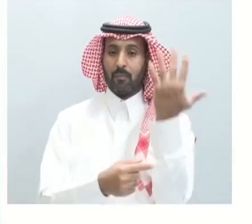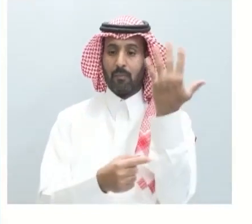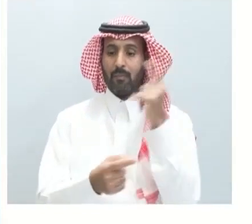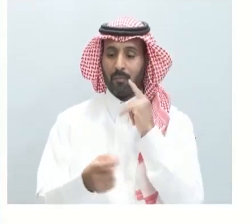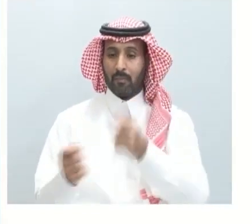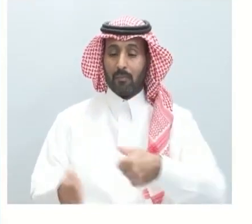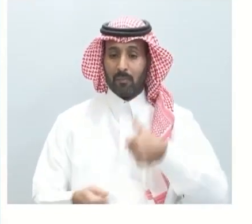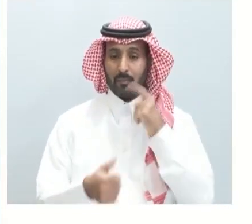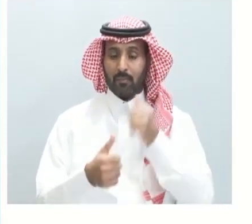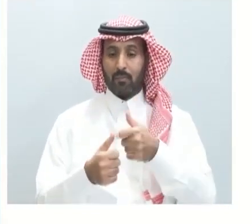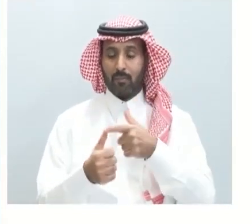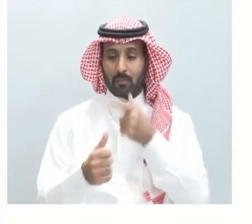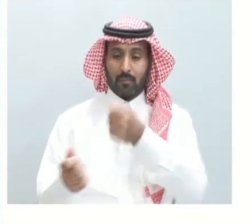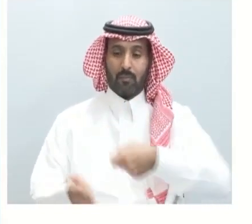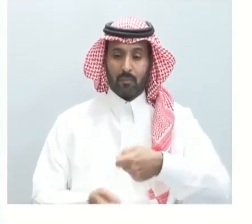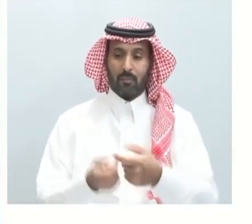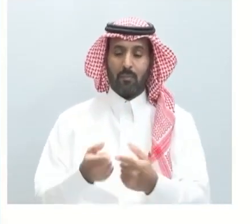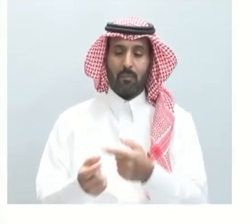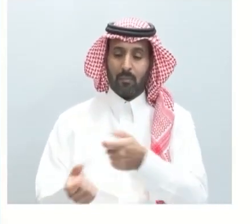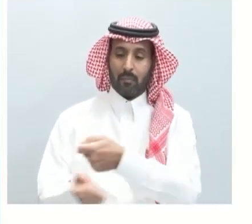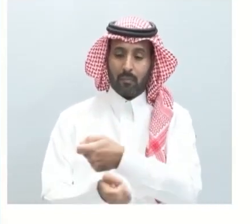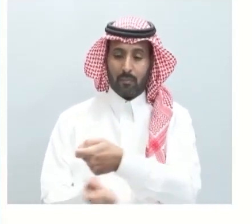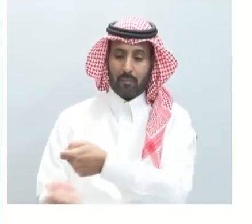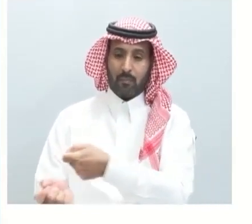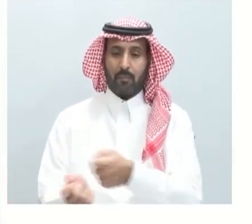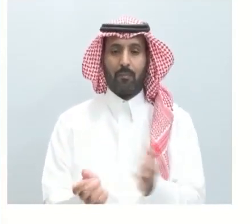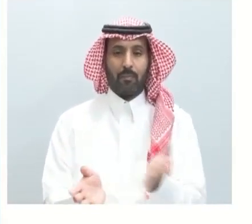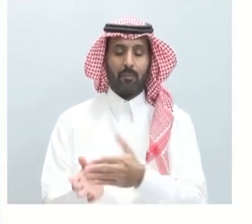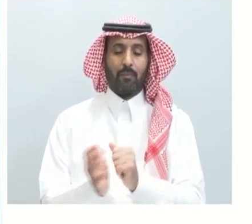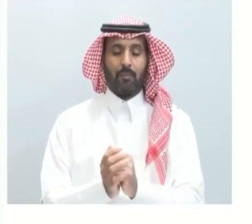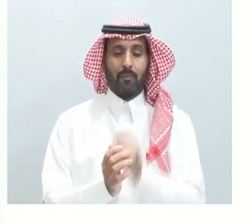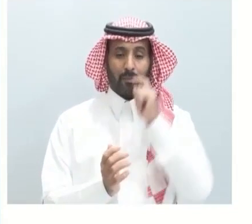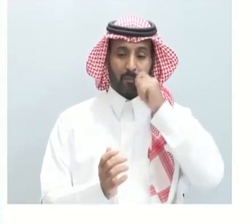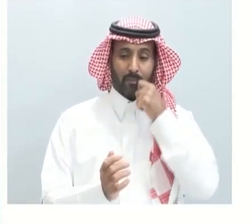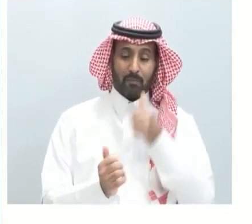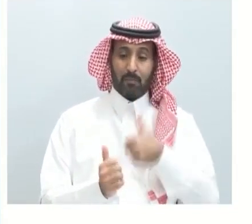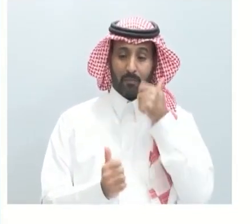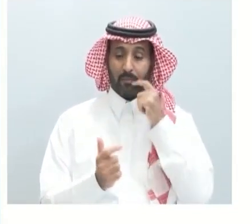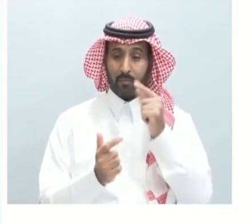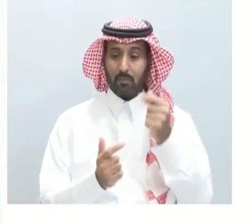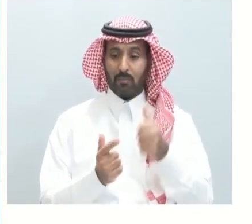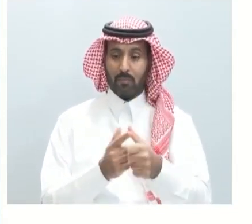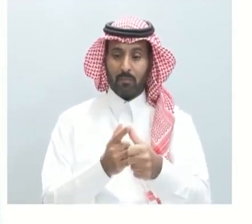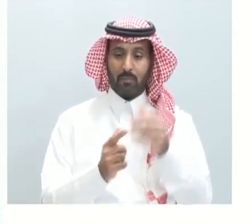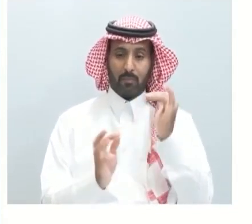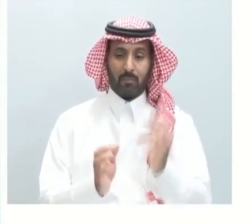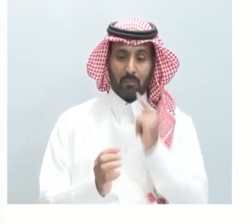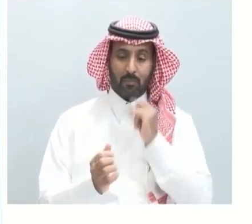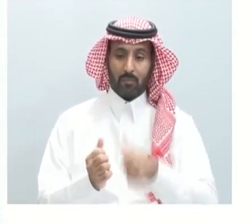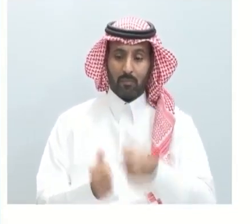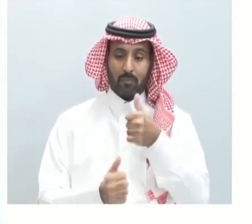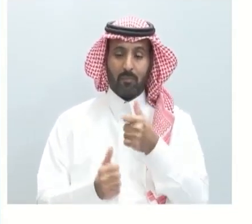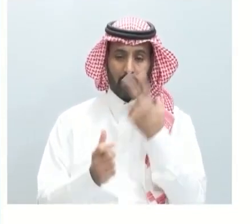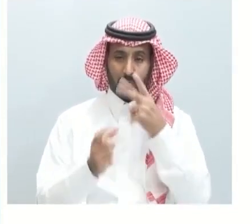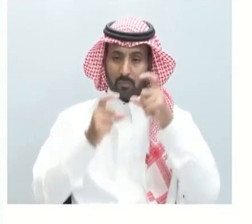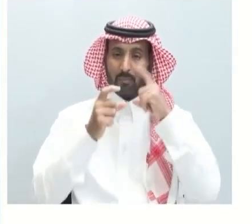he's a good farmer or a good Gardener maybe so again is the man a successful Gardener yes of course from